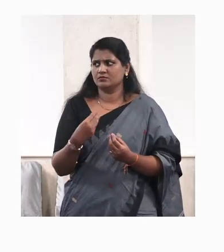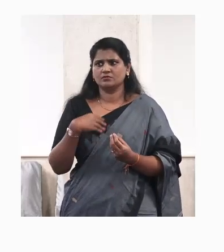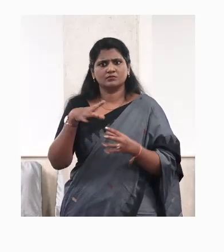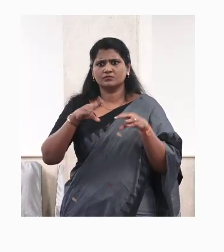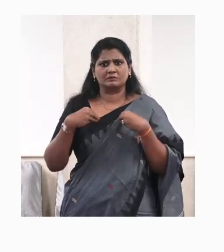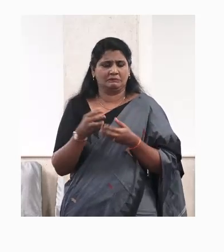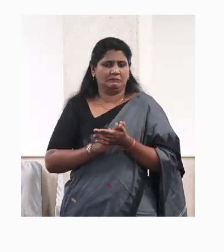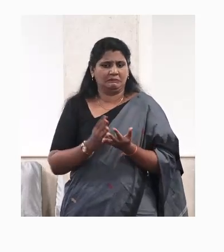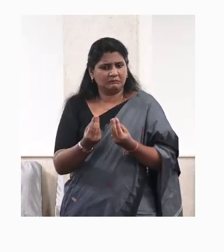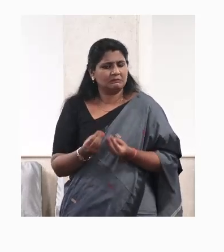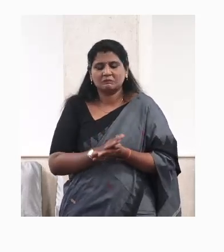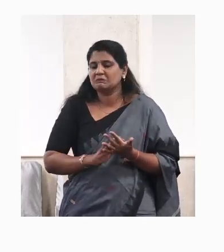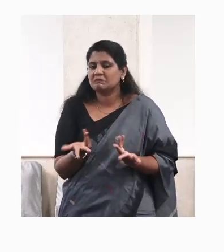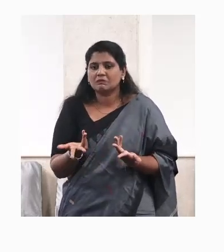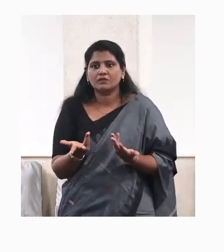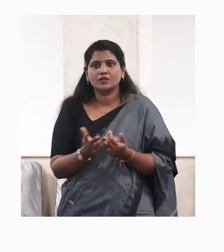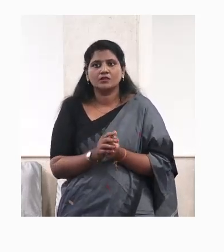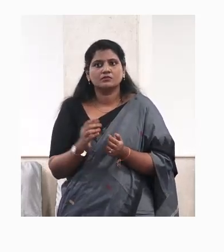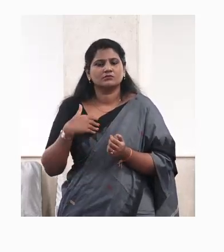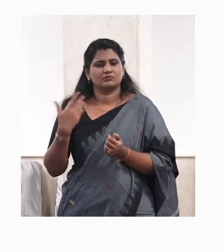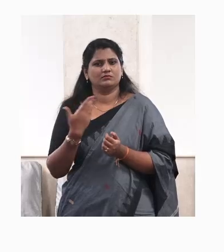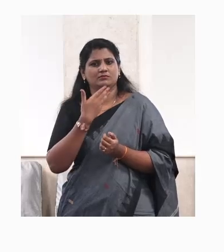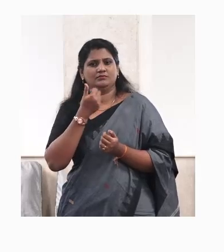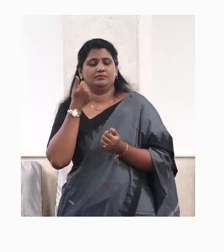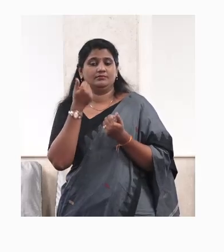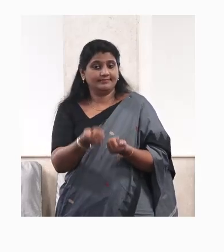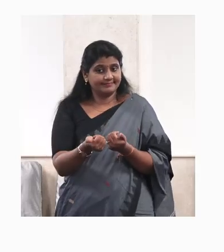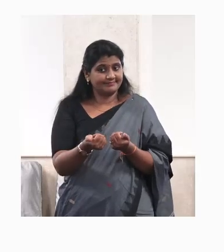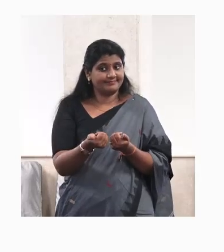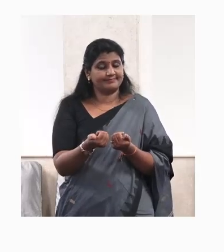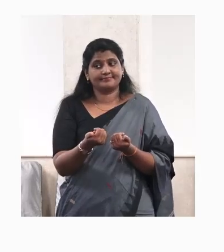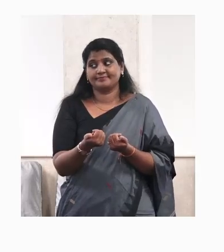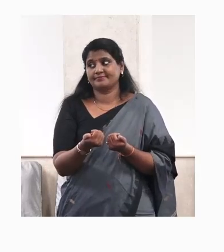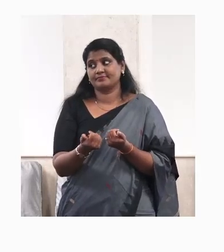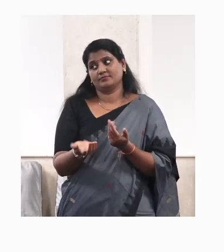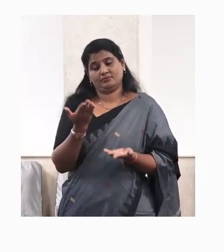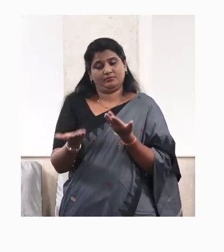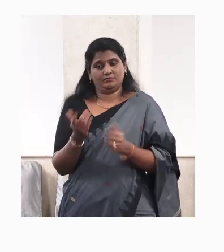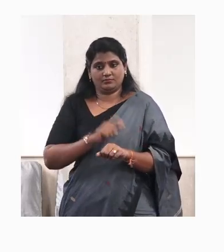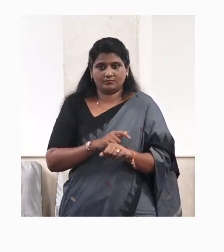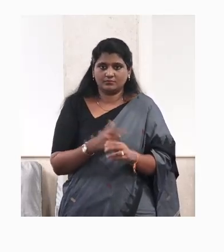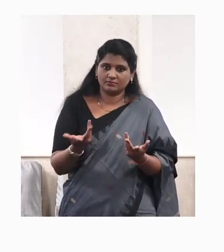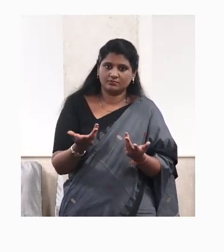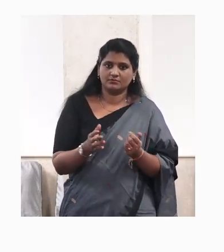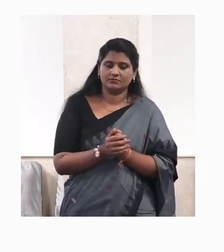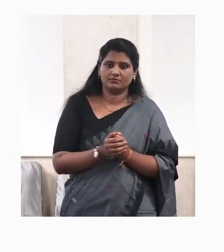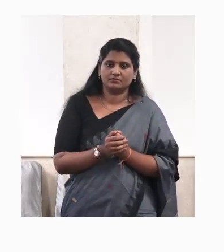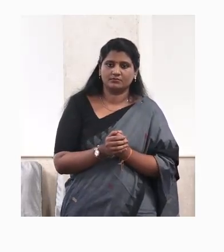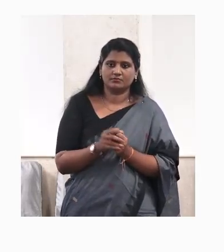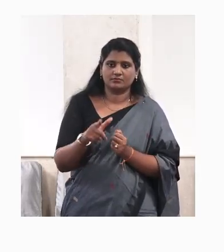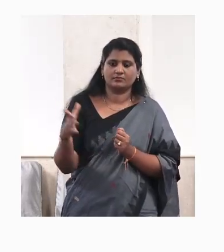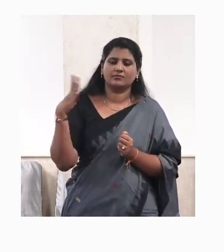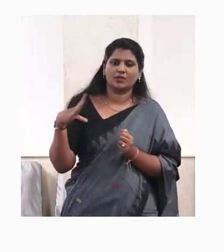sure, well, could be much better to be dialogical. But sometimes need to also a